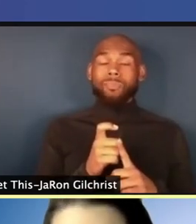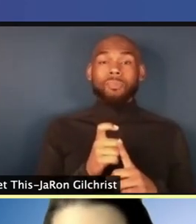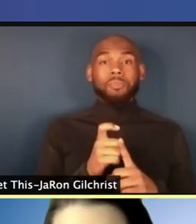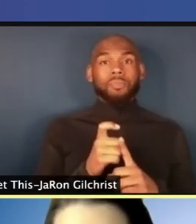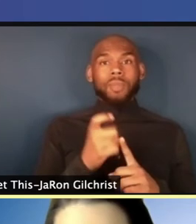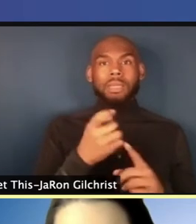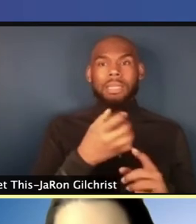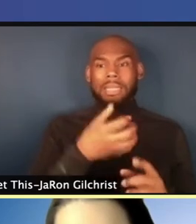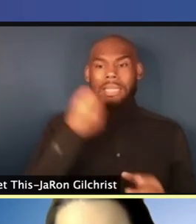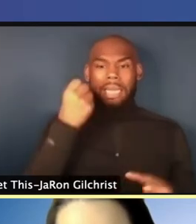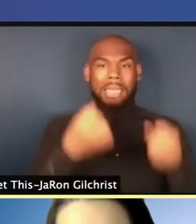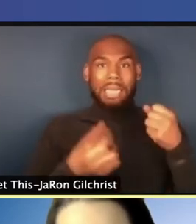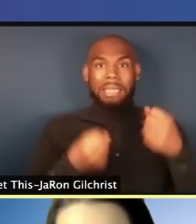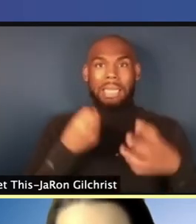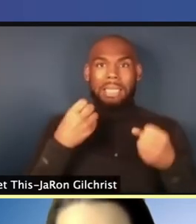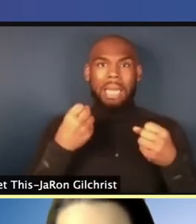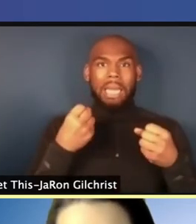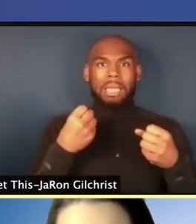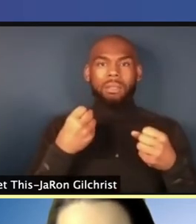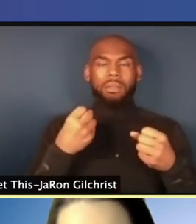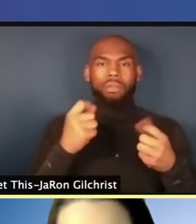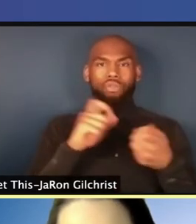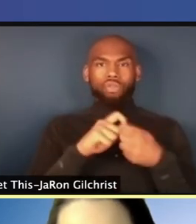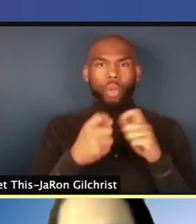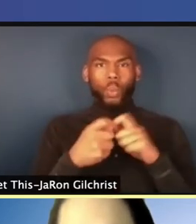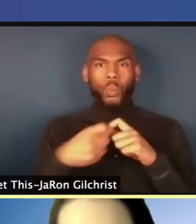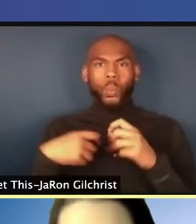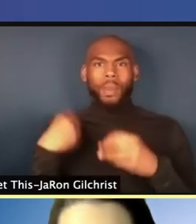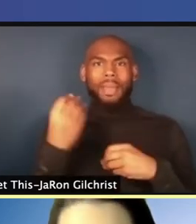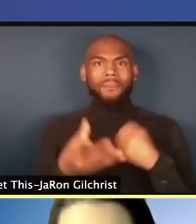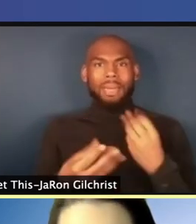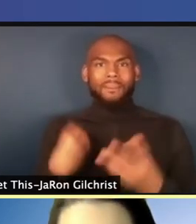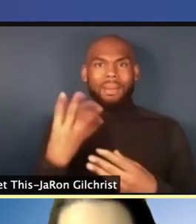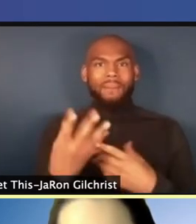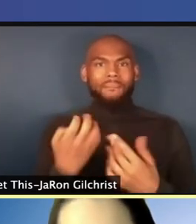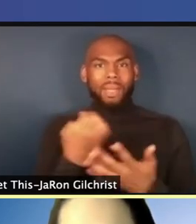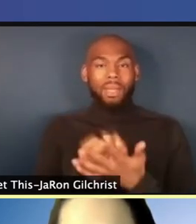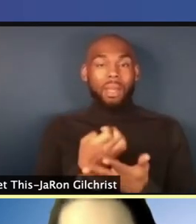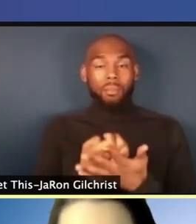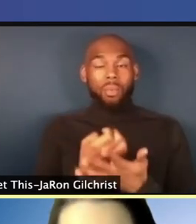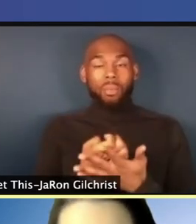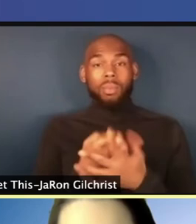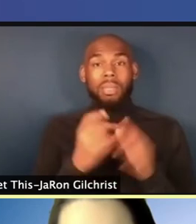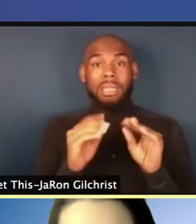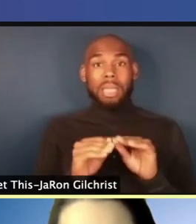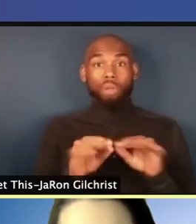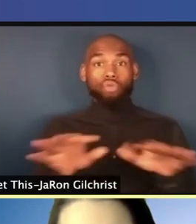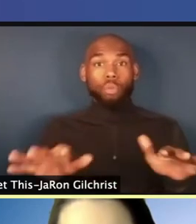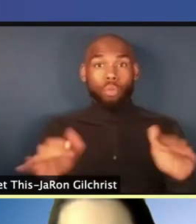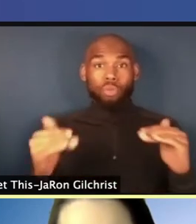economy, in order for that to take place, wealth redistribution is necessary at a